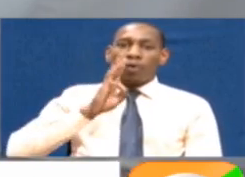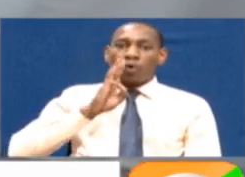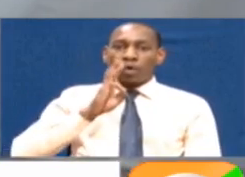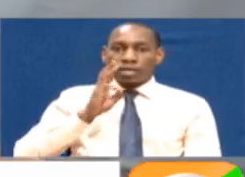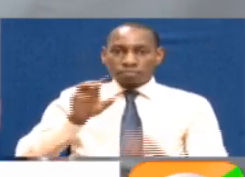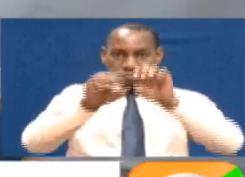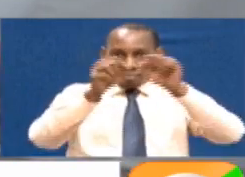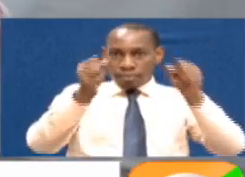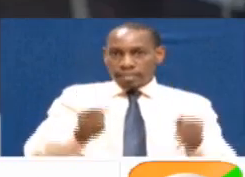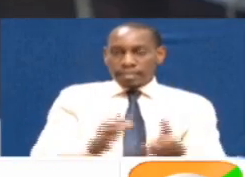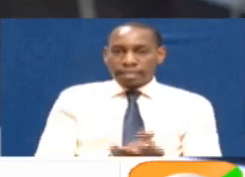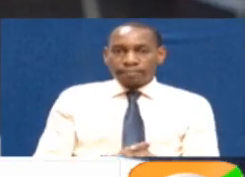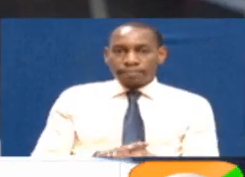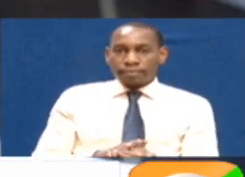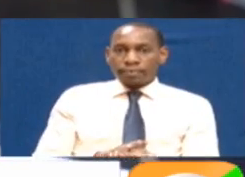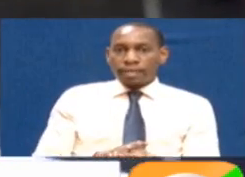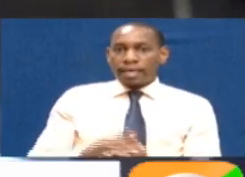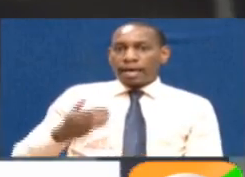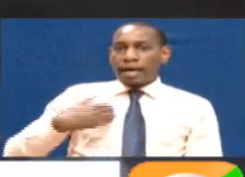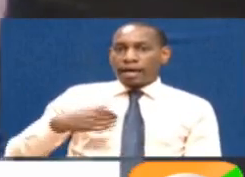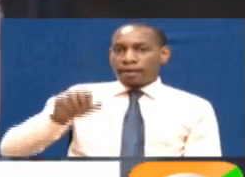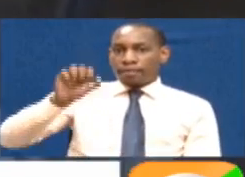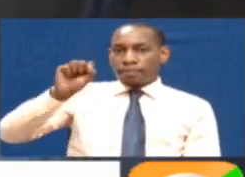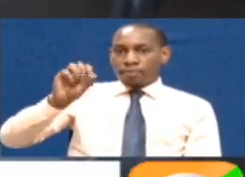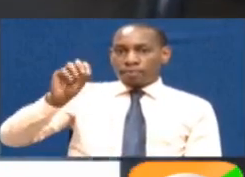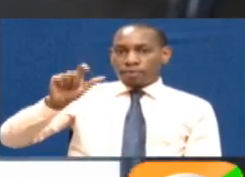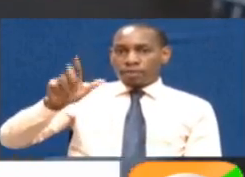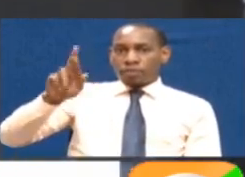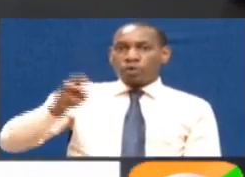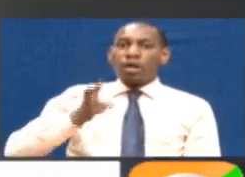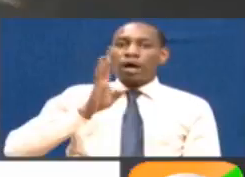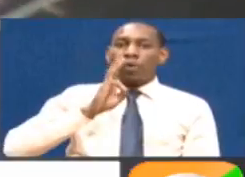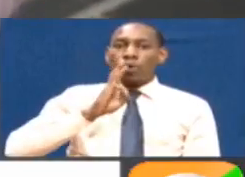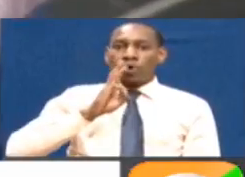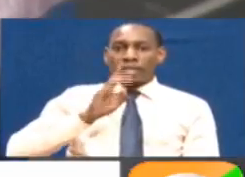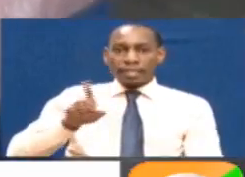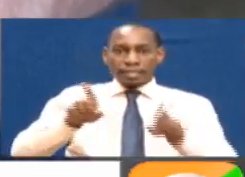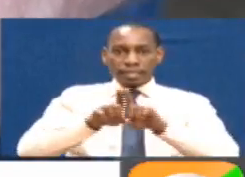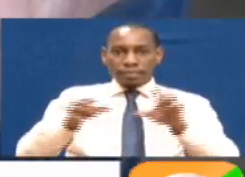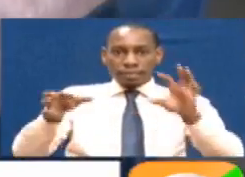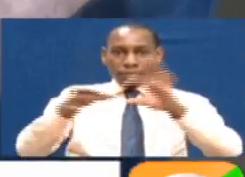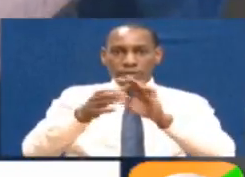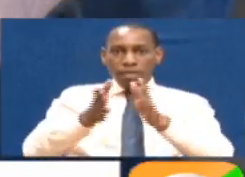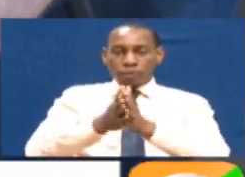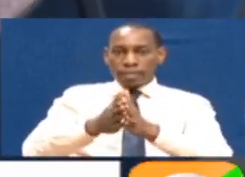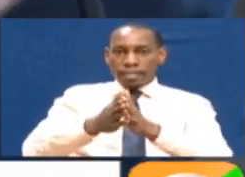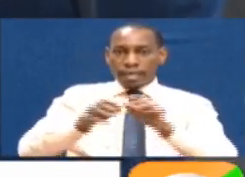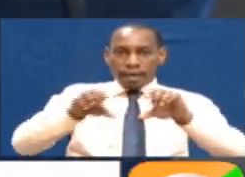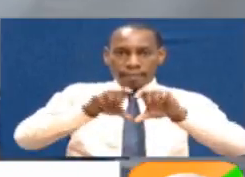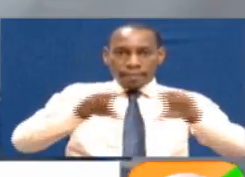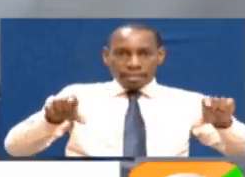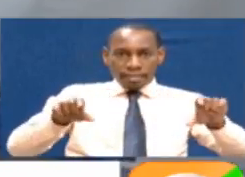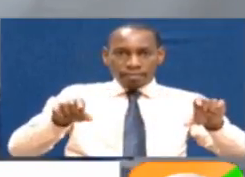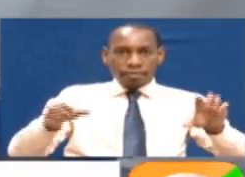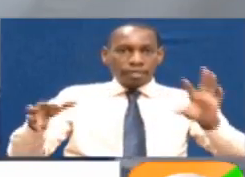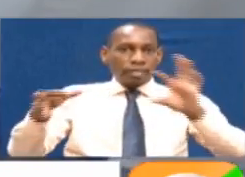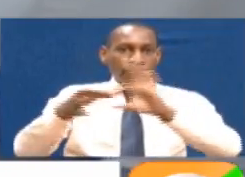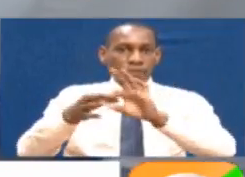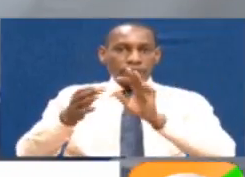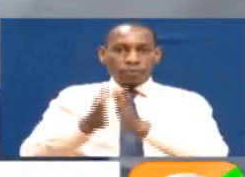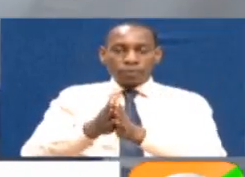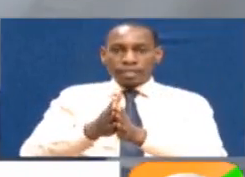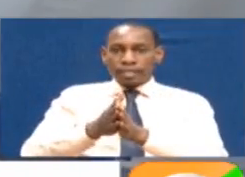We take a solar water pump and they assemble the pump and the solar panel, and we attach